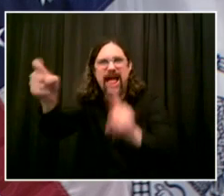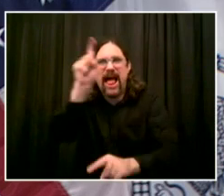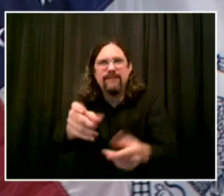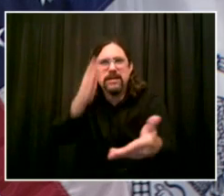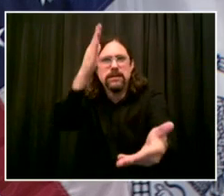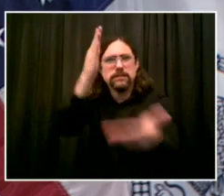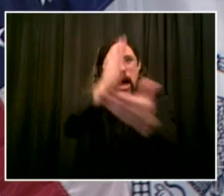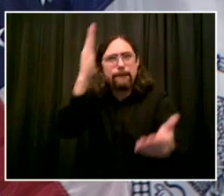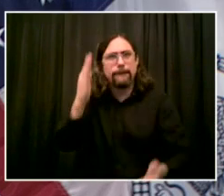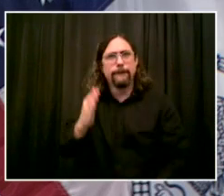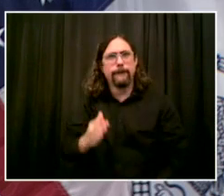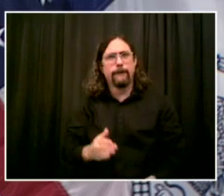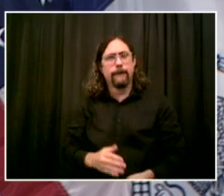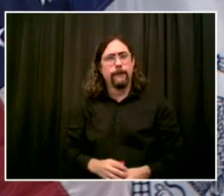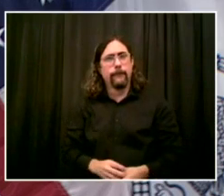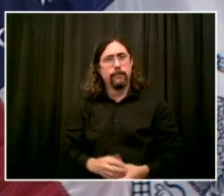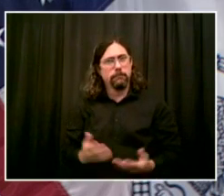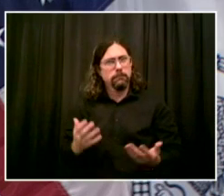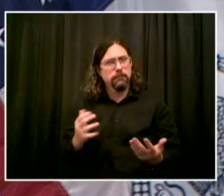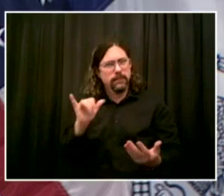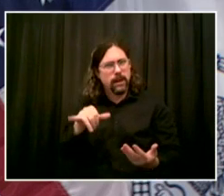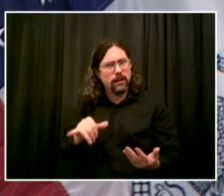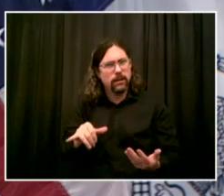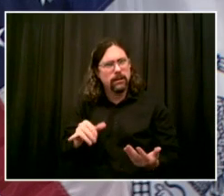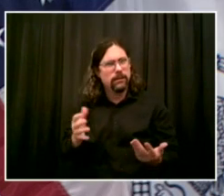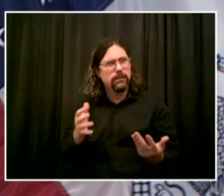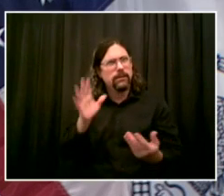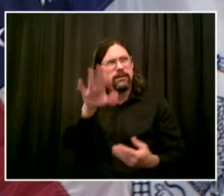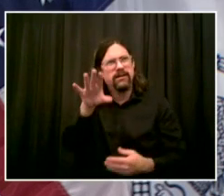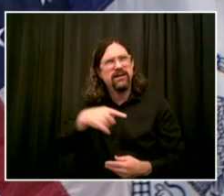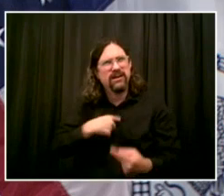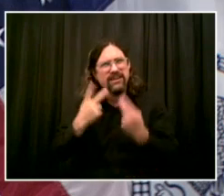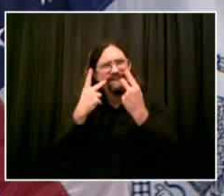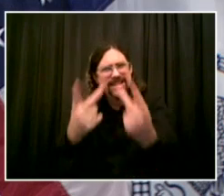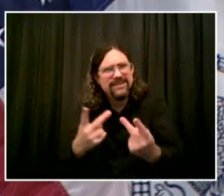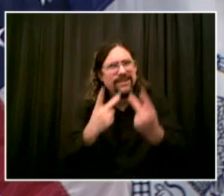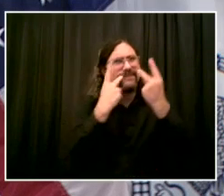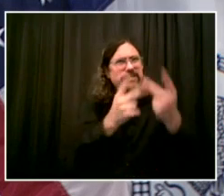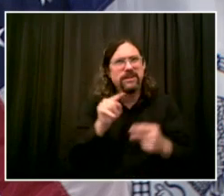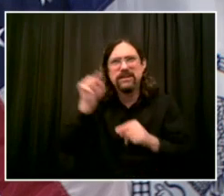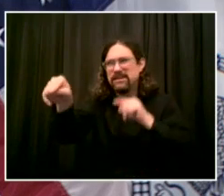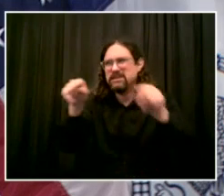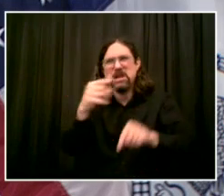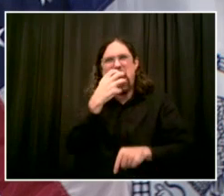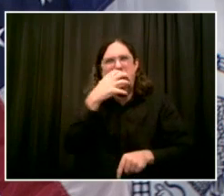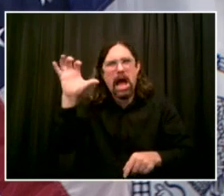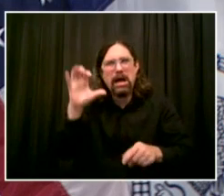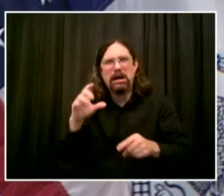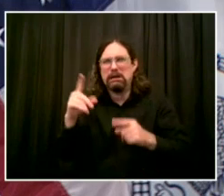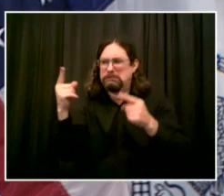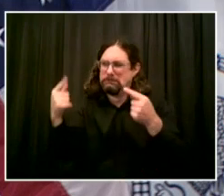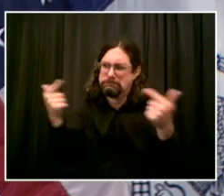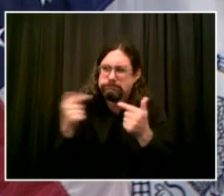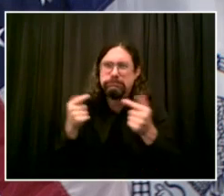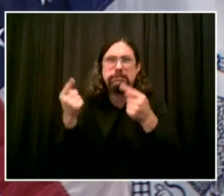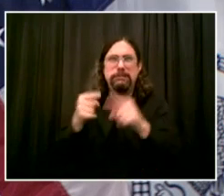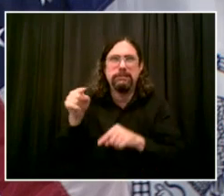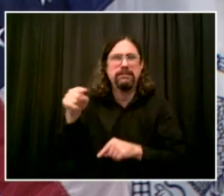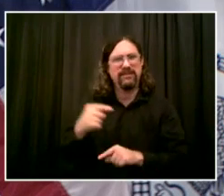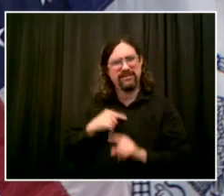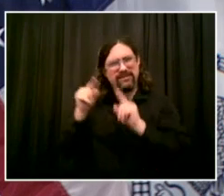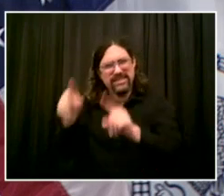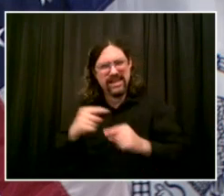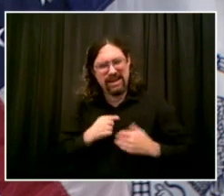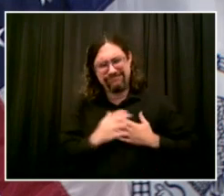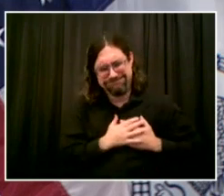other locations. But again, we have to all decide we're going to do this together. I would say to all of